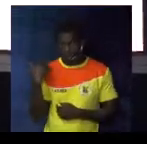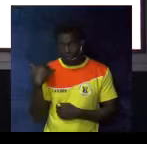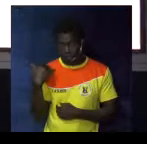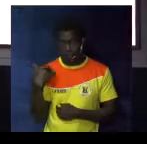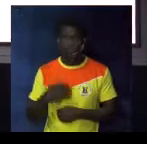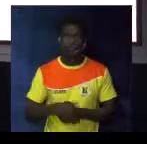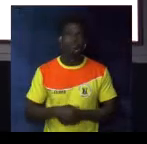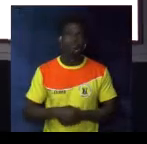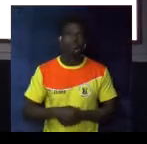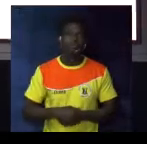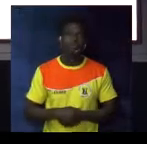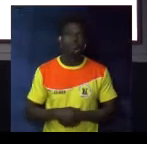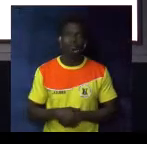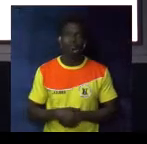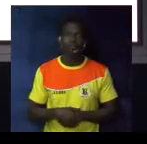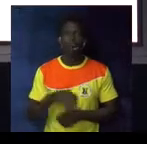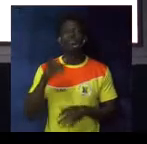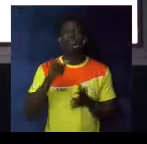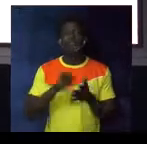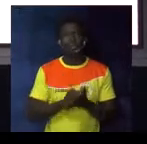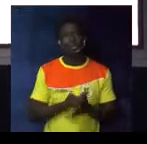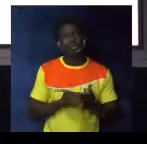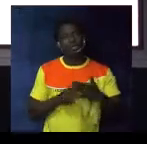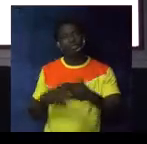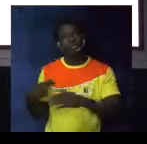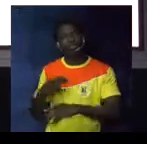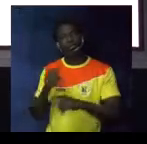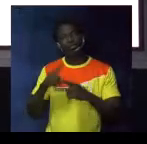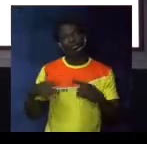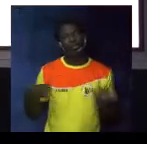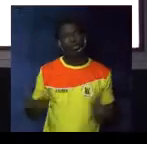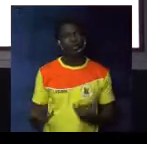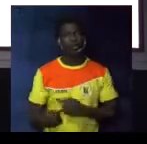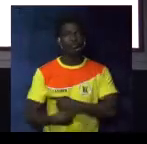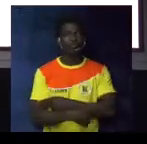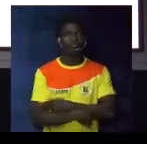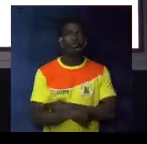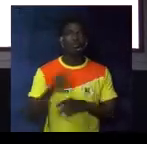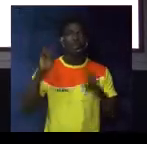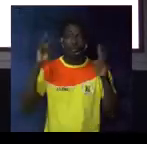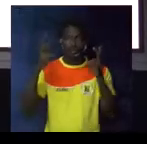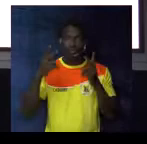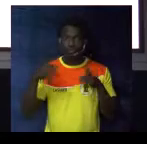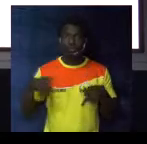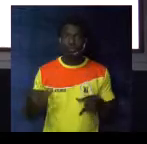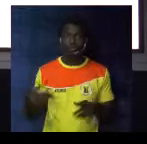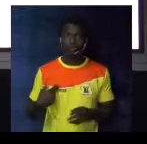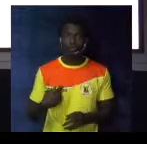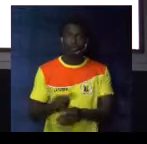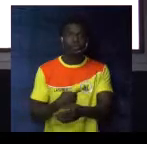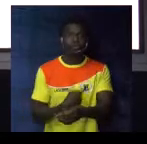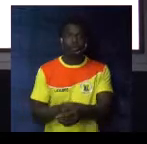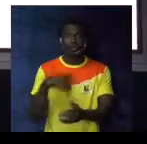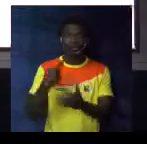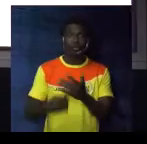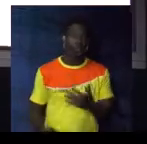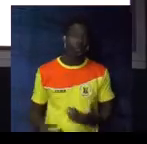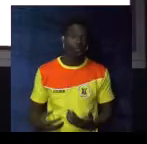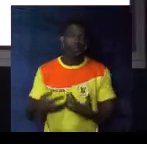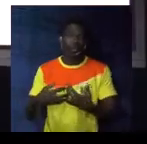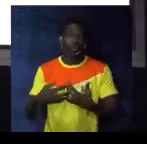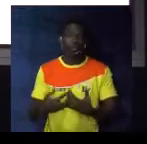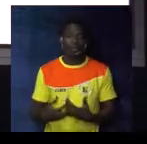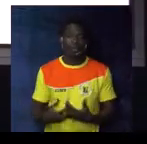better from the two videos you have watched. That leads us to our today's topic. Let's really discuss